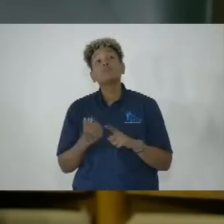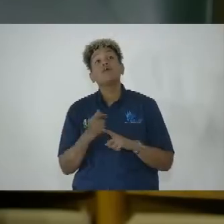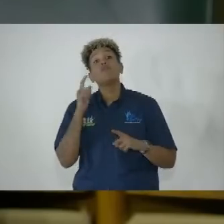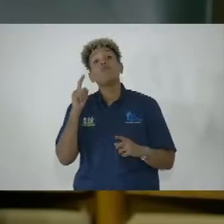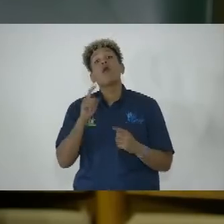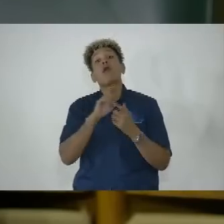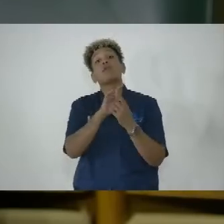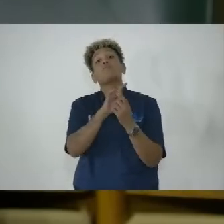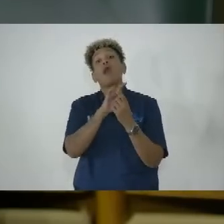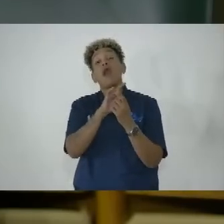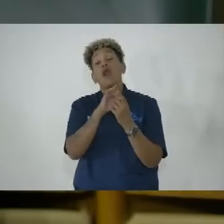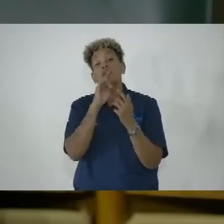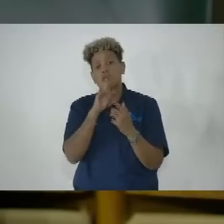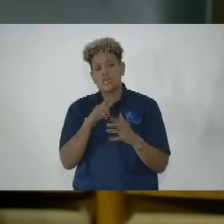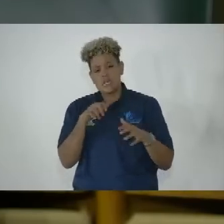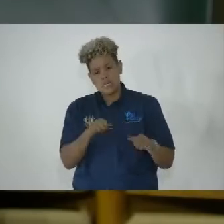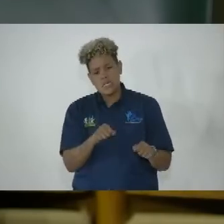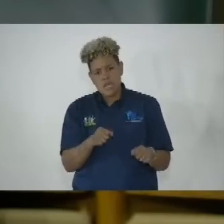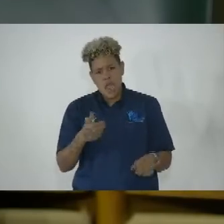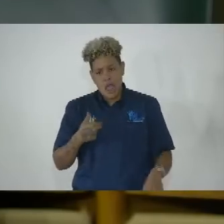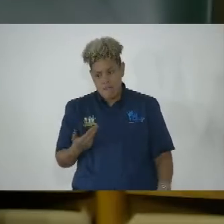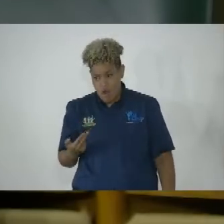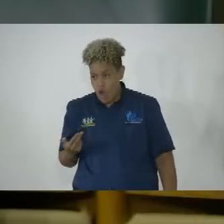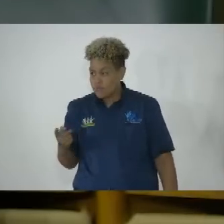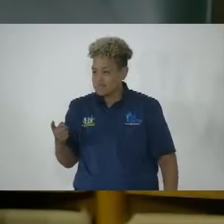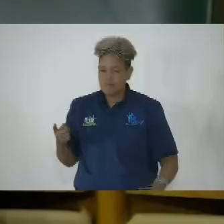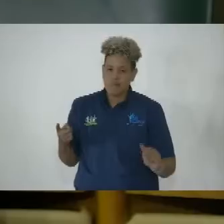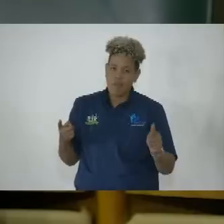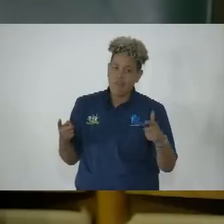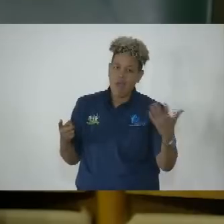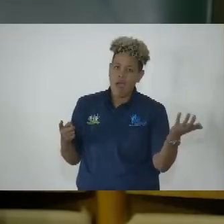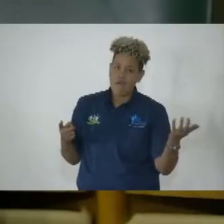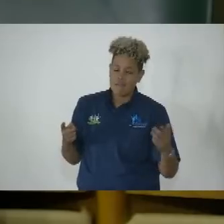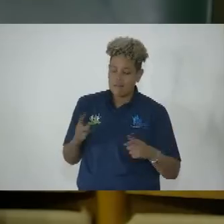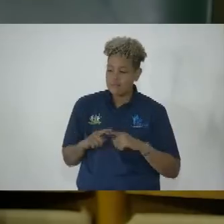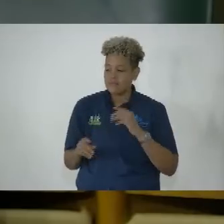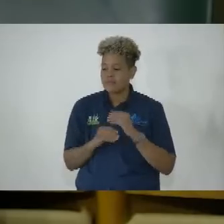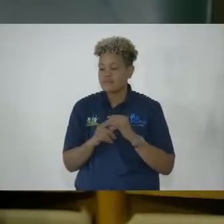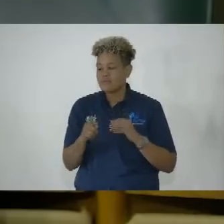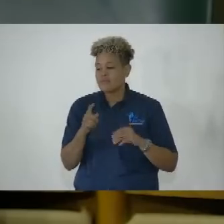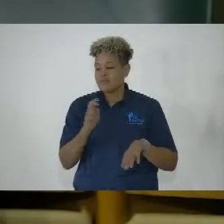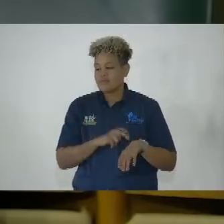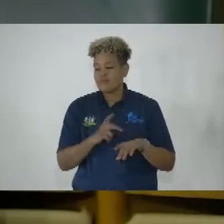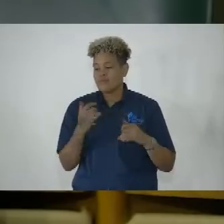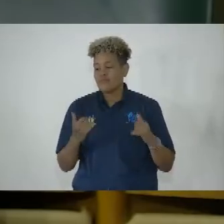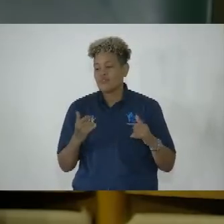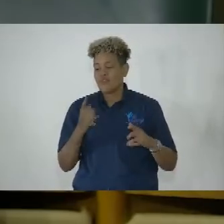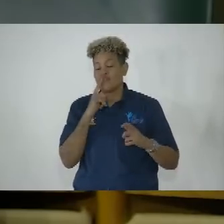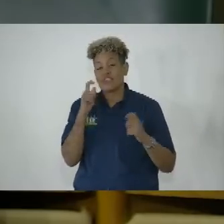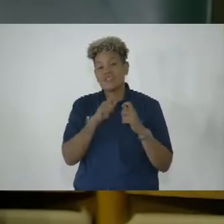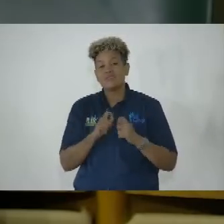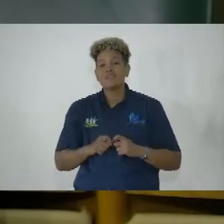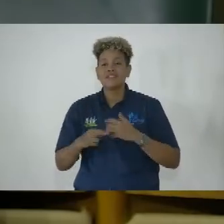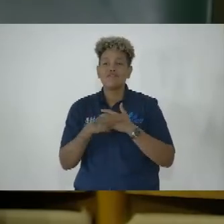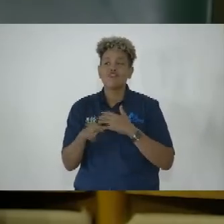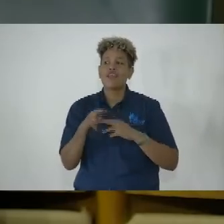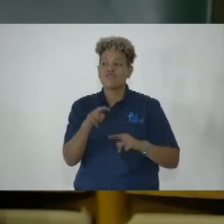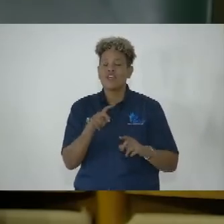partner possesses a gun, and but of course, now there is specific reference.